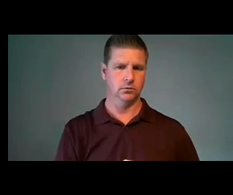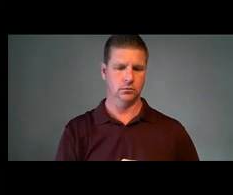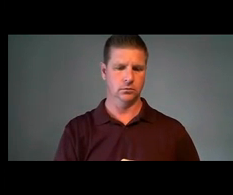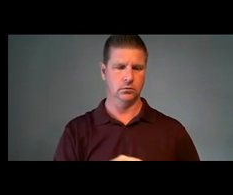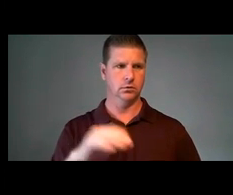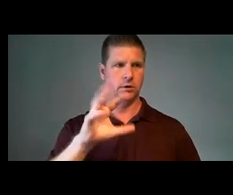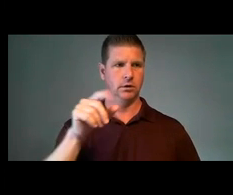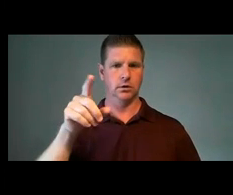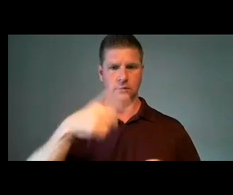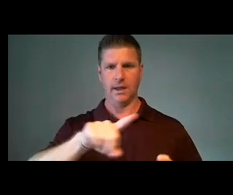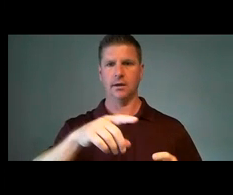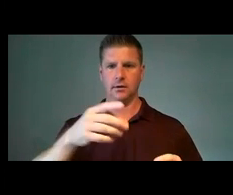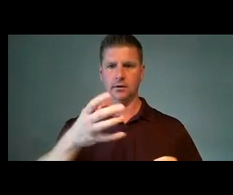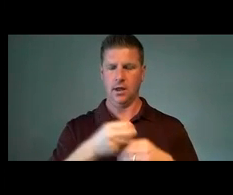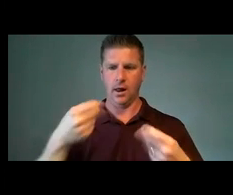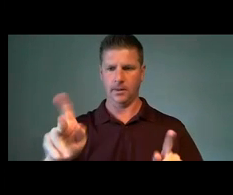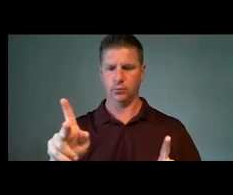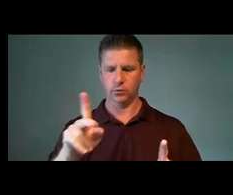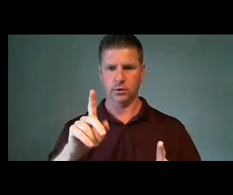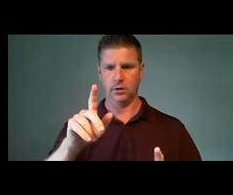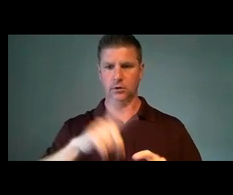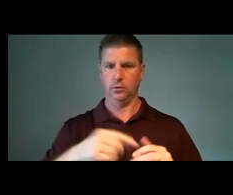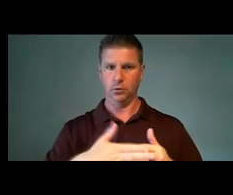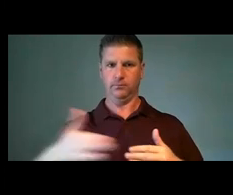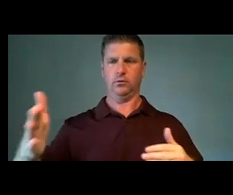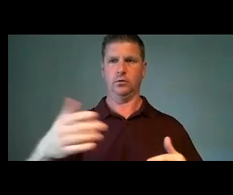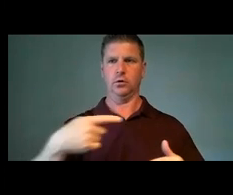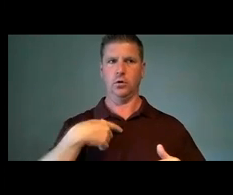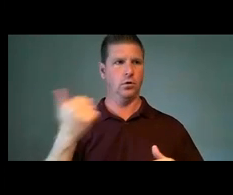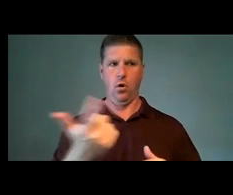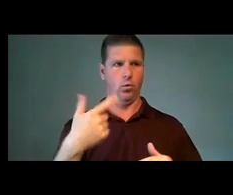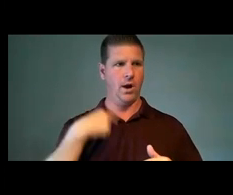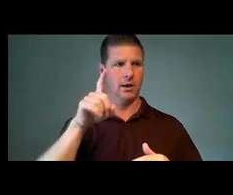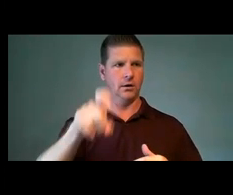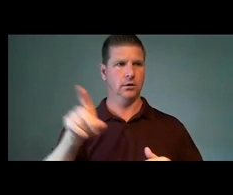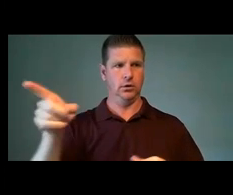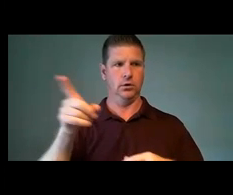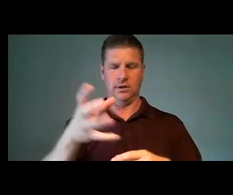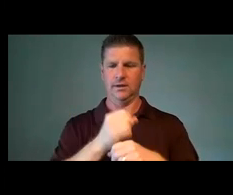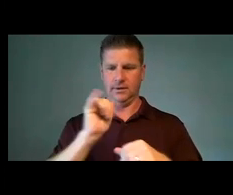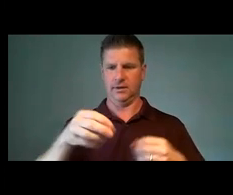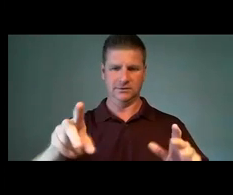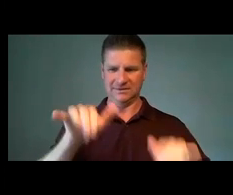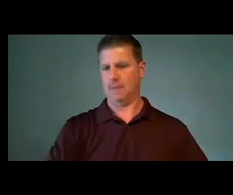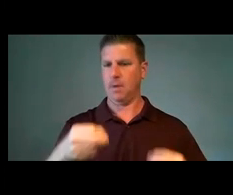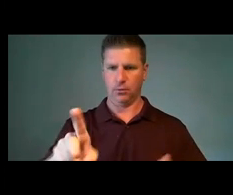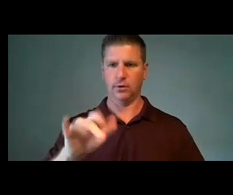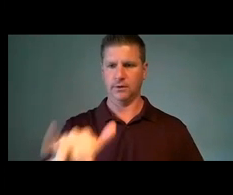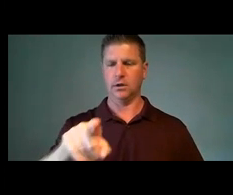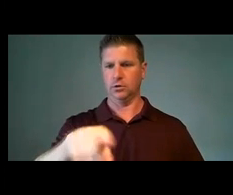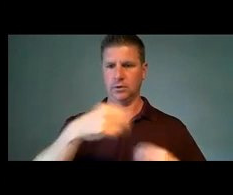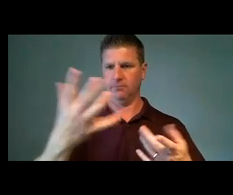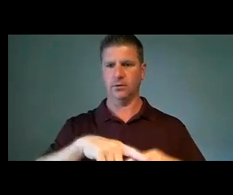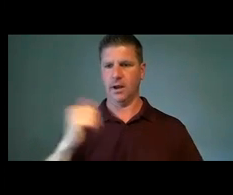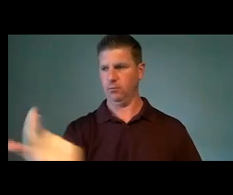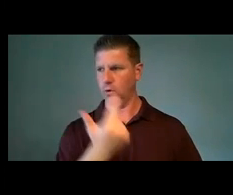and they got the opportunity at least to move forward. So all we're asking for is he get the same opportunity that you afforded everyone else out